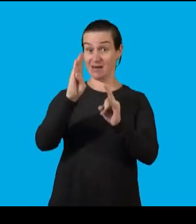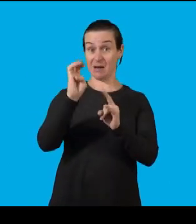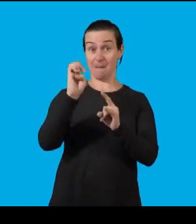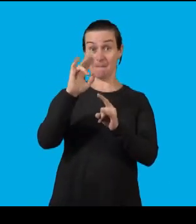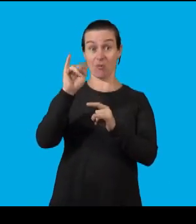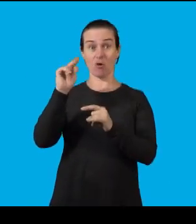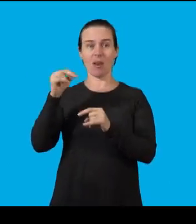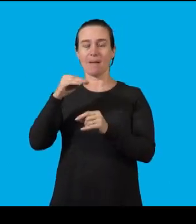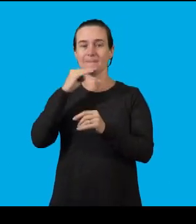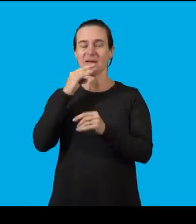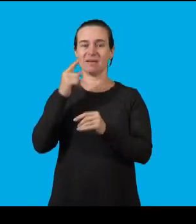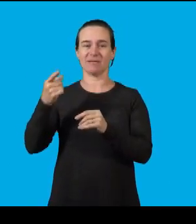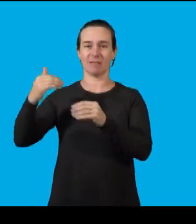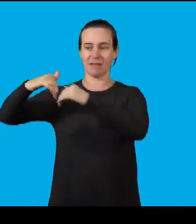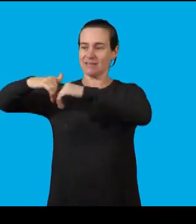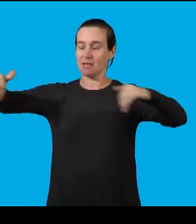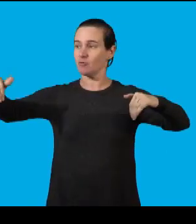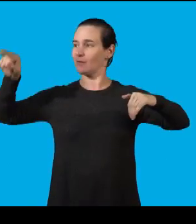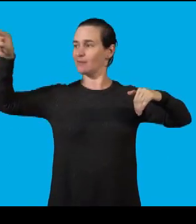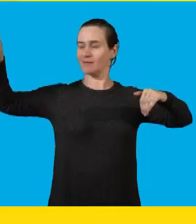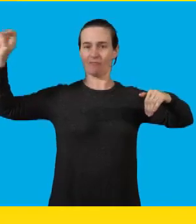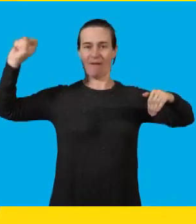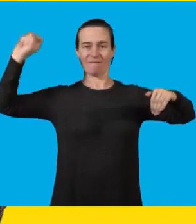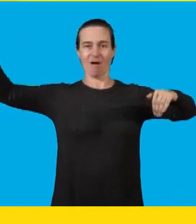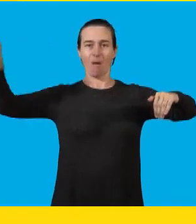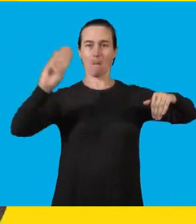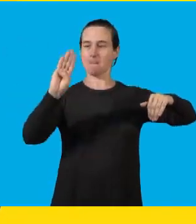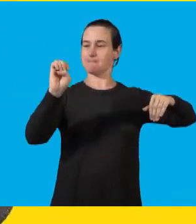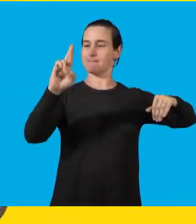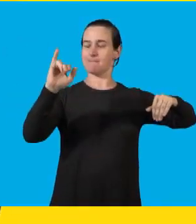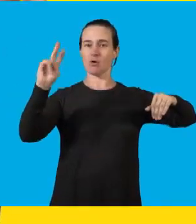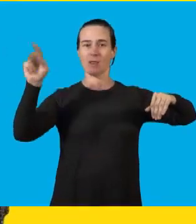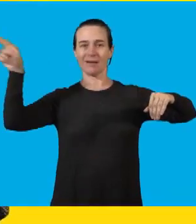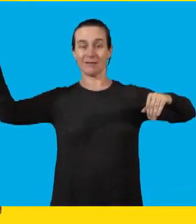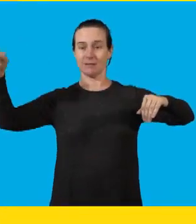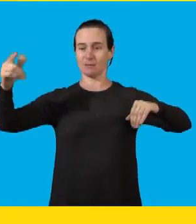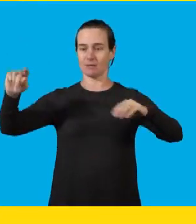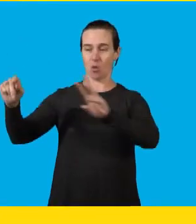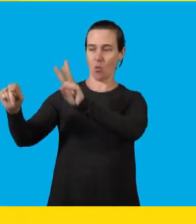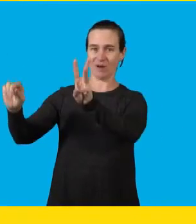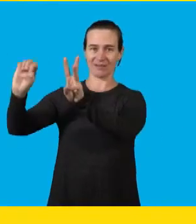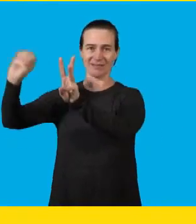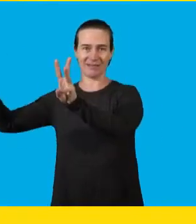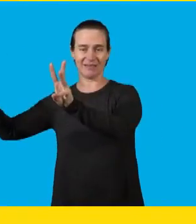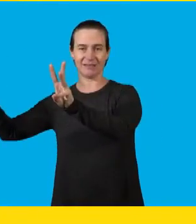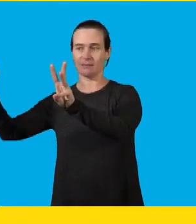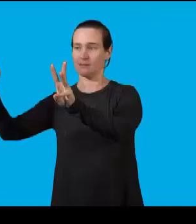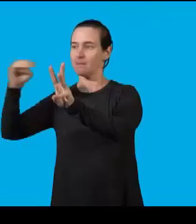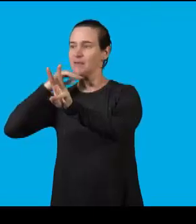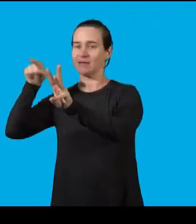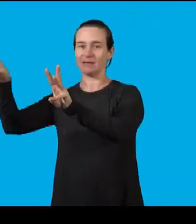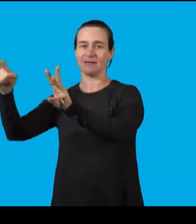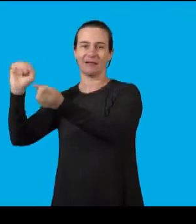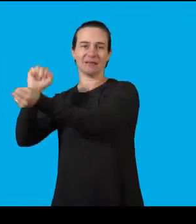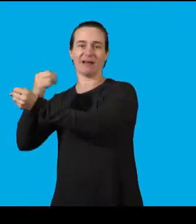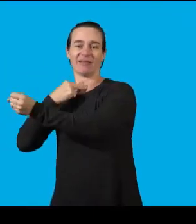the Western powers, because you will remember that Berlin was divided into East and West. Okay, Western powers